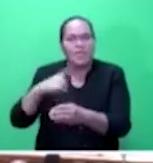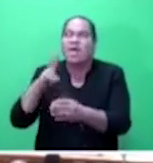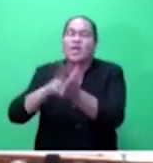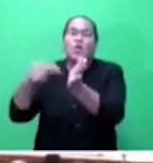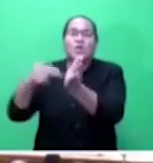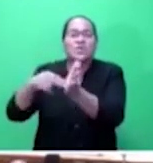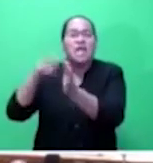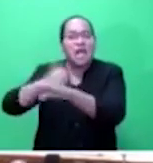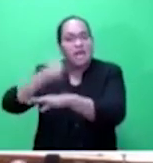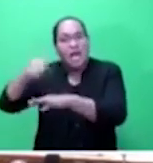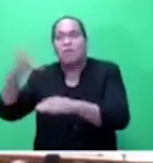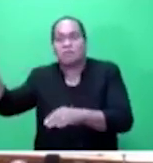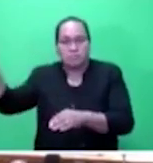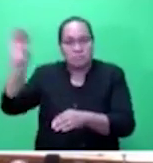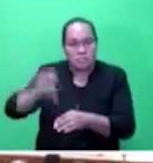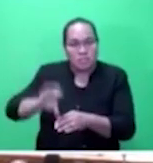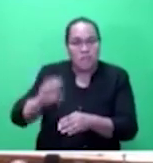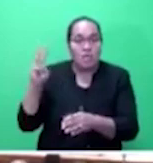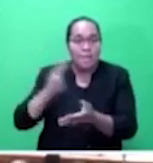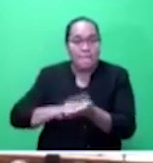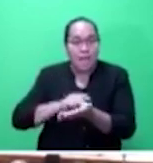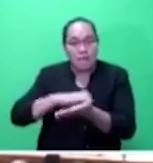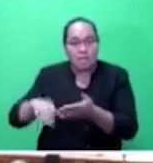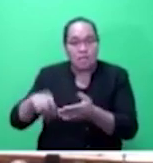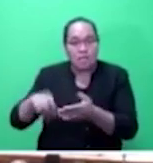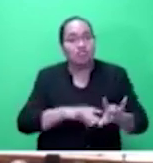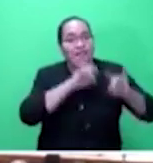government providing New Zealand $3 million in cash and the